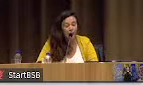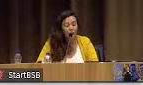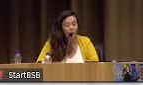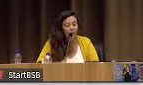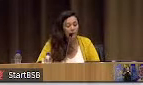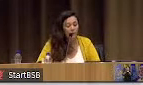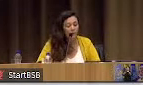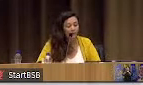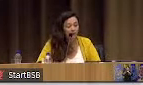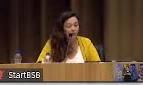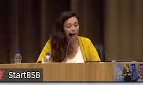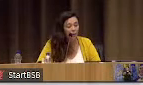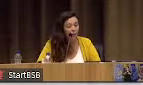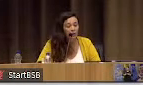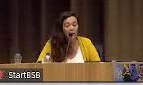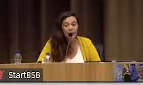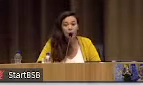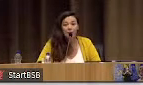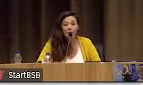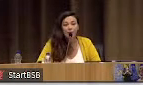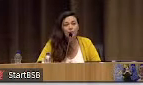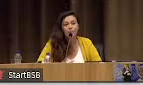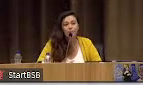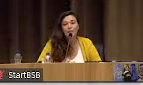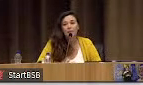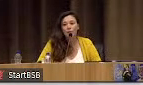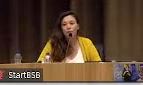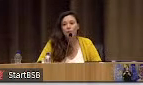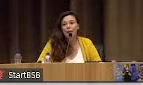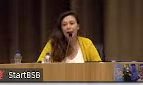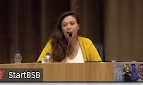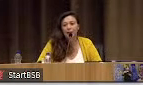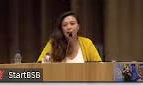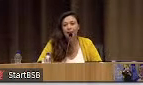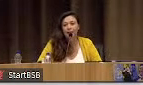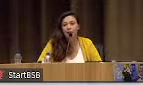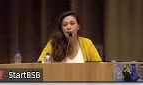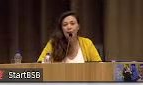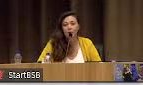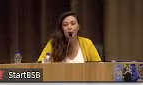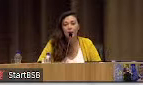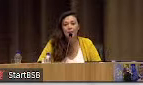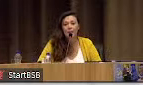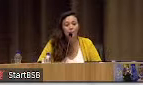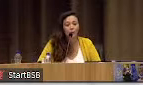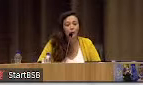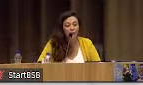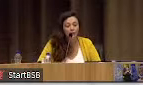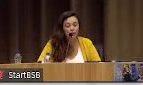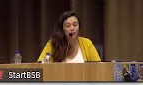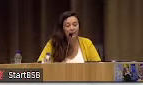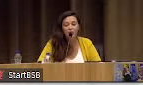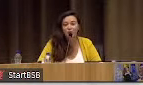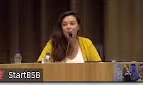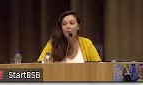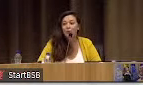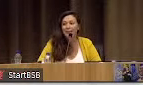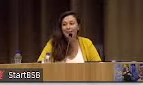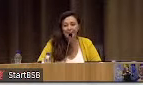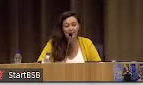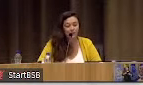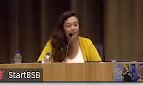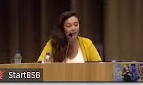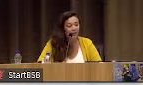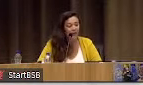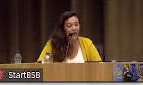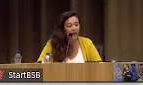concepts for information and communication in health. And what are the main updates for this policy